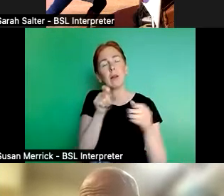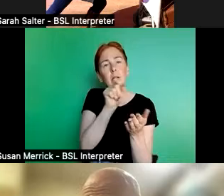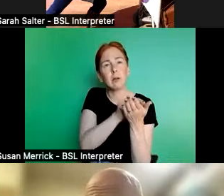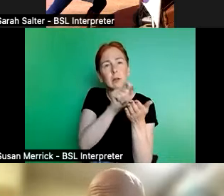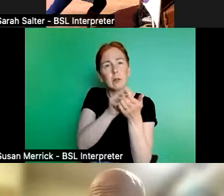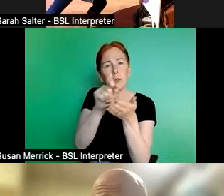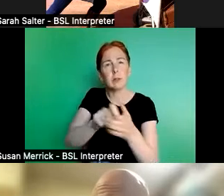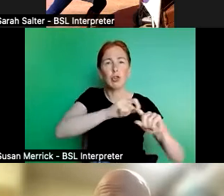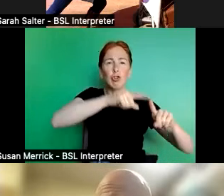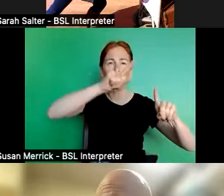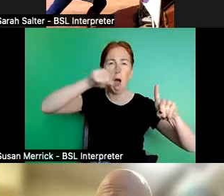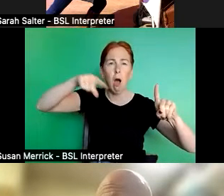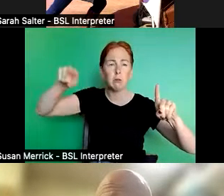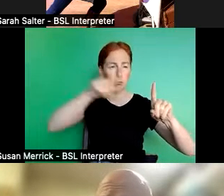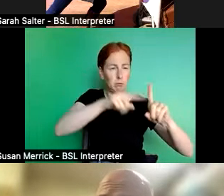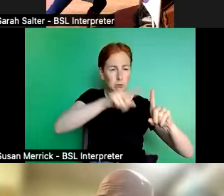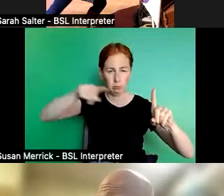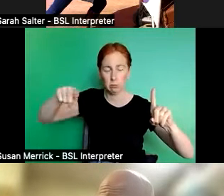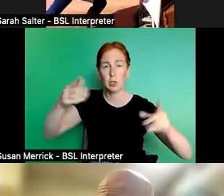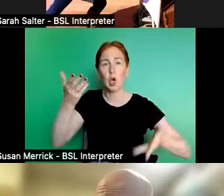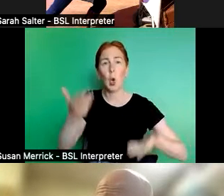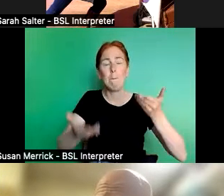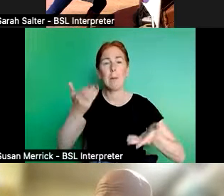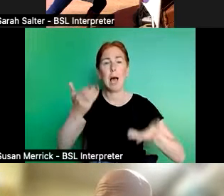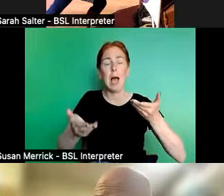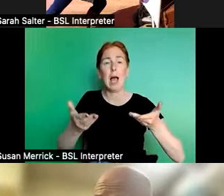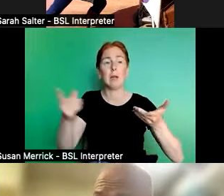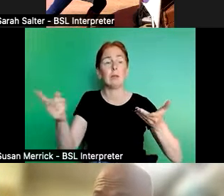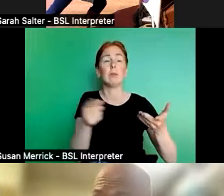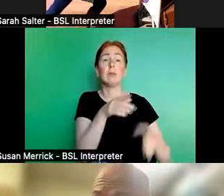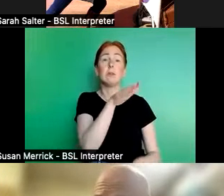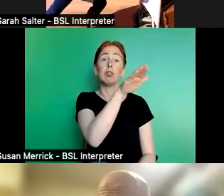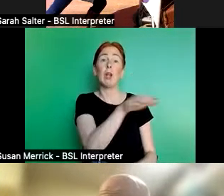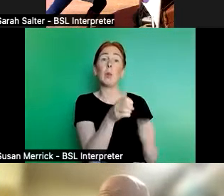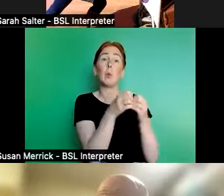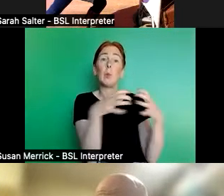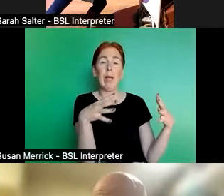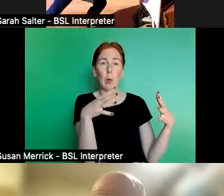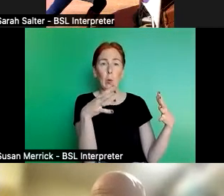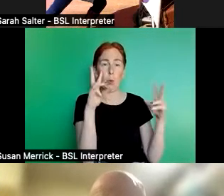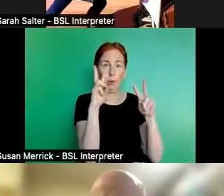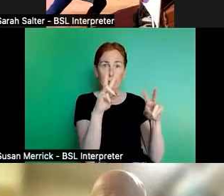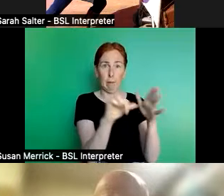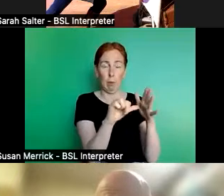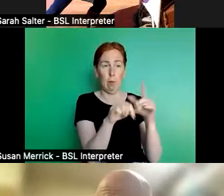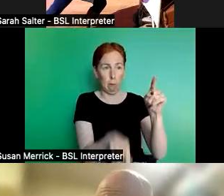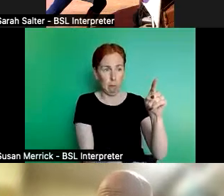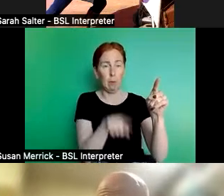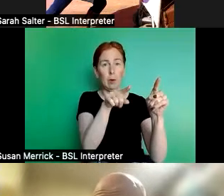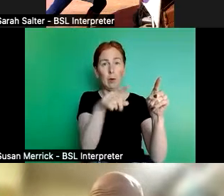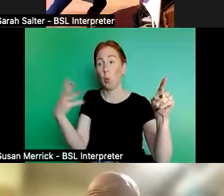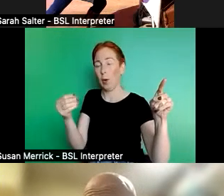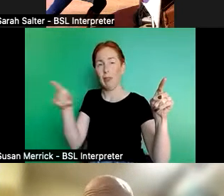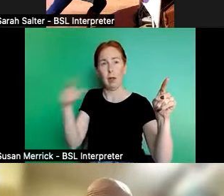normal population. And as they get older and they start to become more verbal, we can give